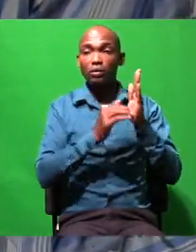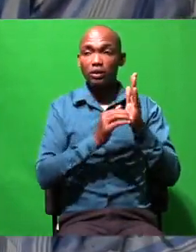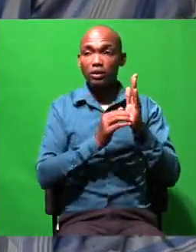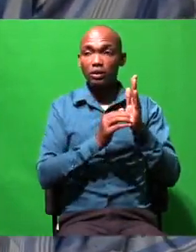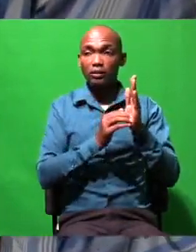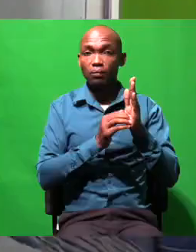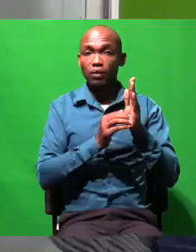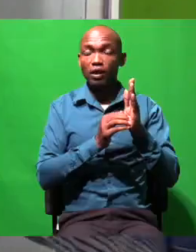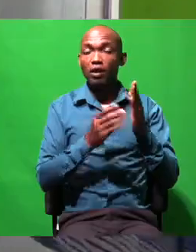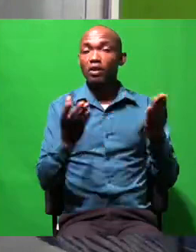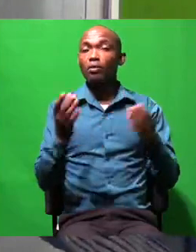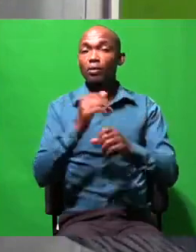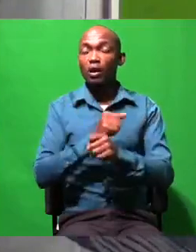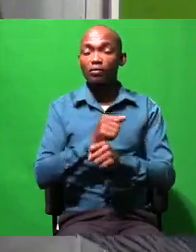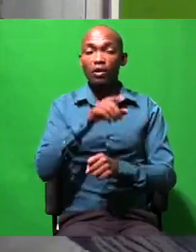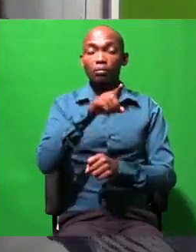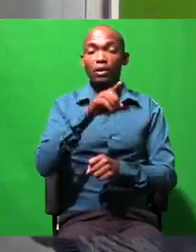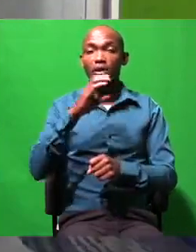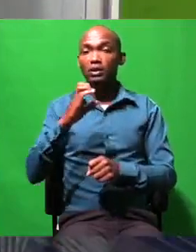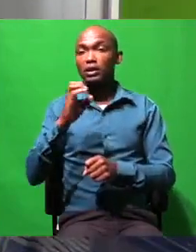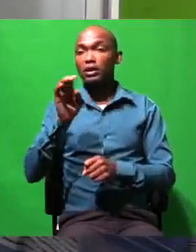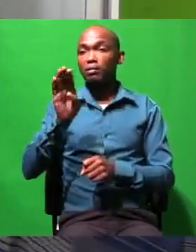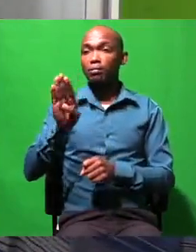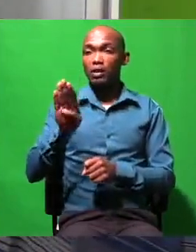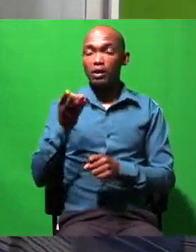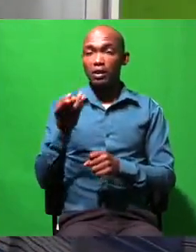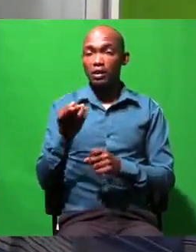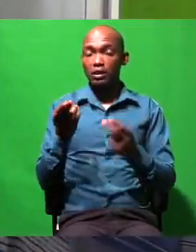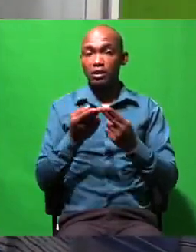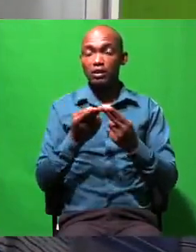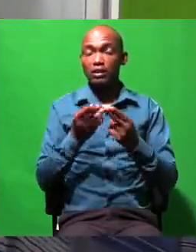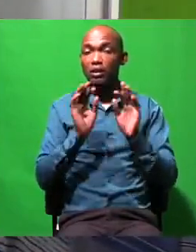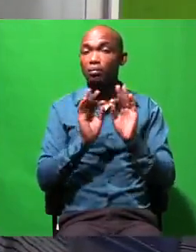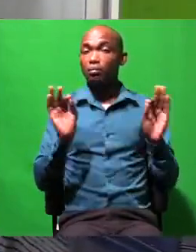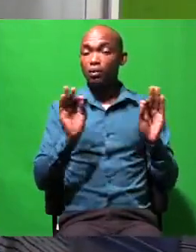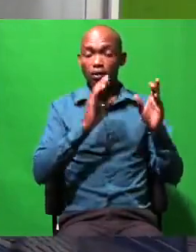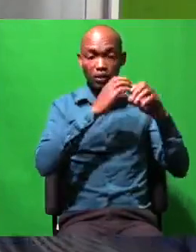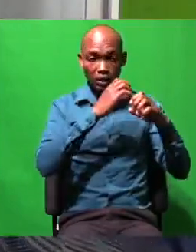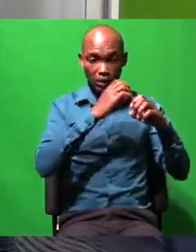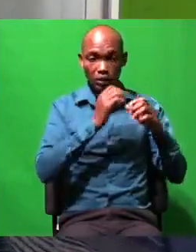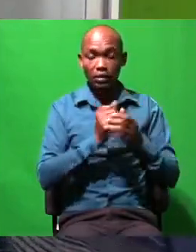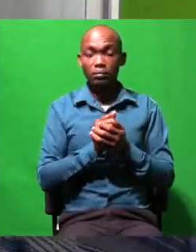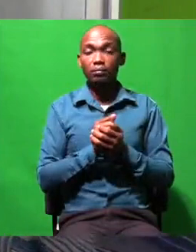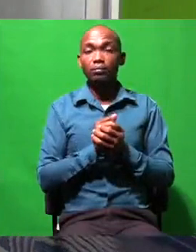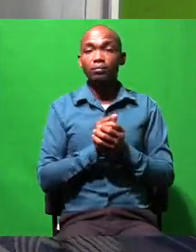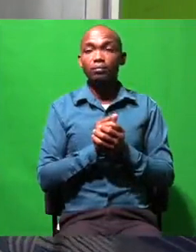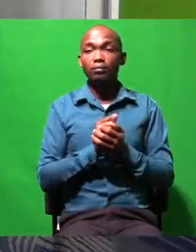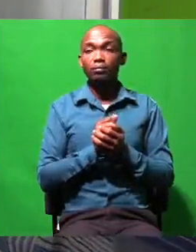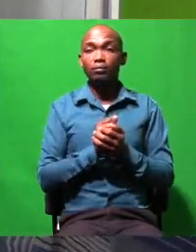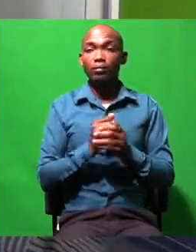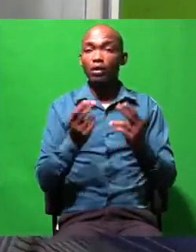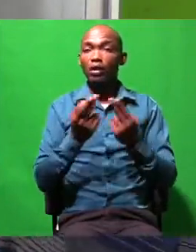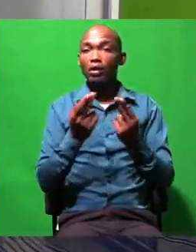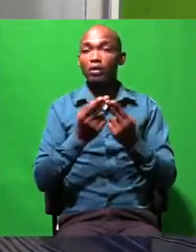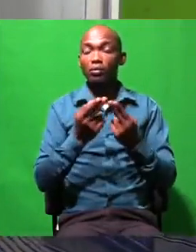have P, C, B. Those are combination of pure science, physics, chemistry,